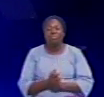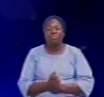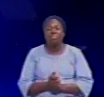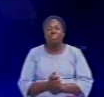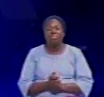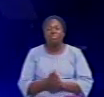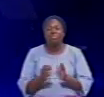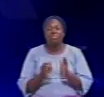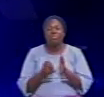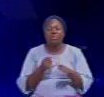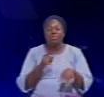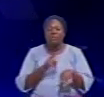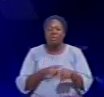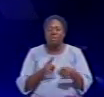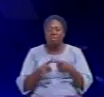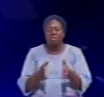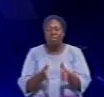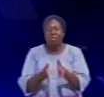It's time to ask.